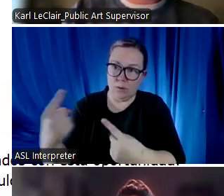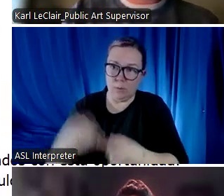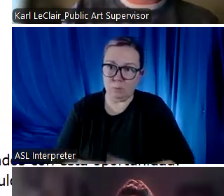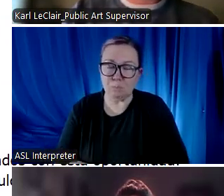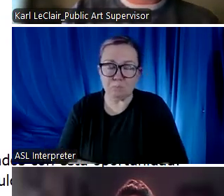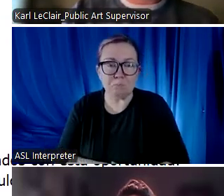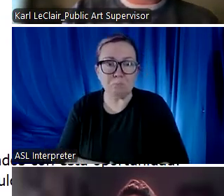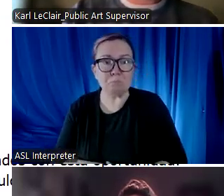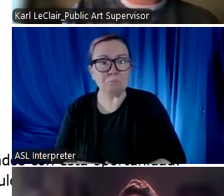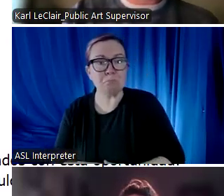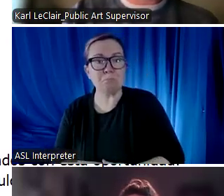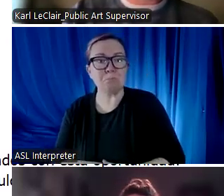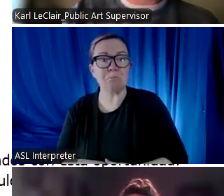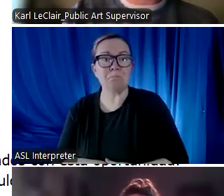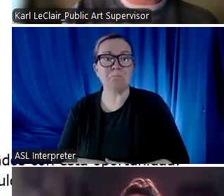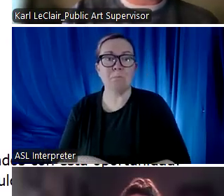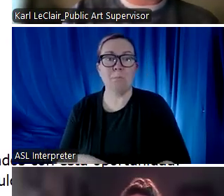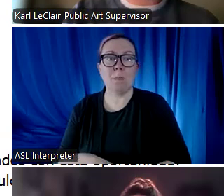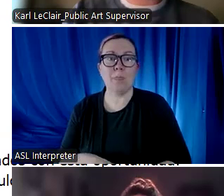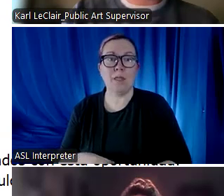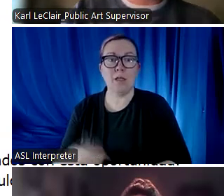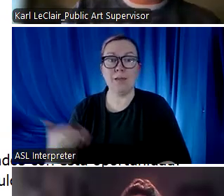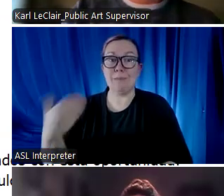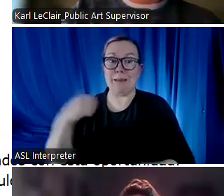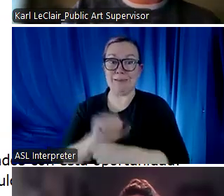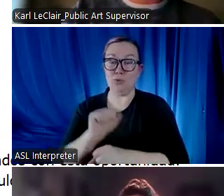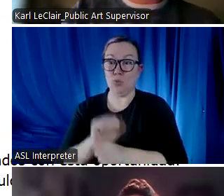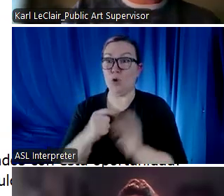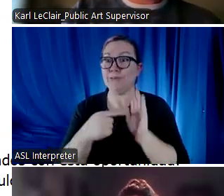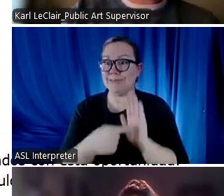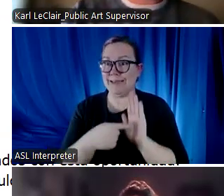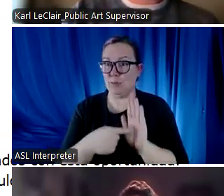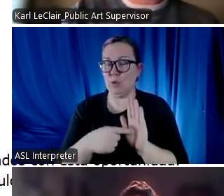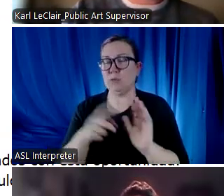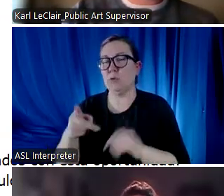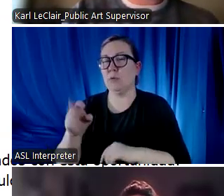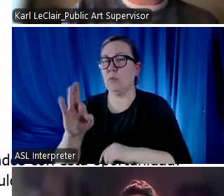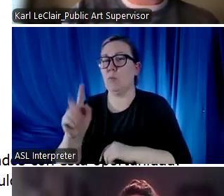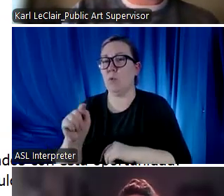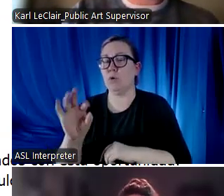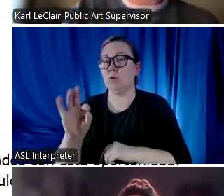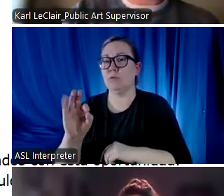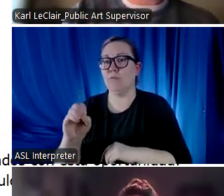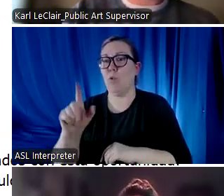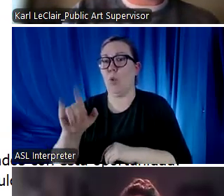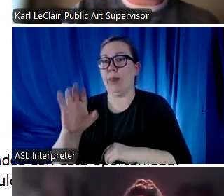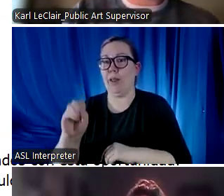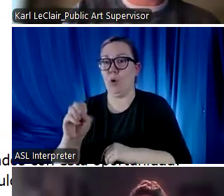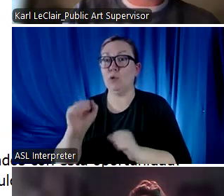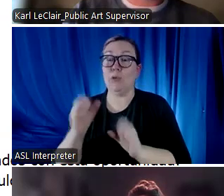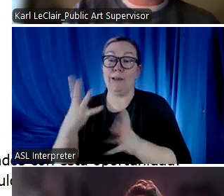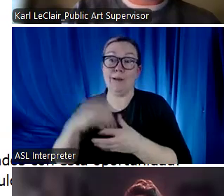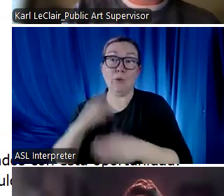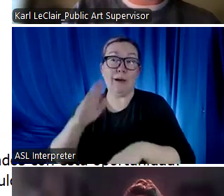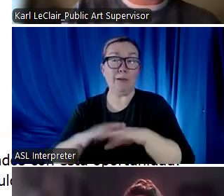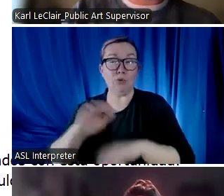And then your past portfolio of works. So you have up to 10 examples of current and past